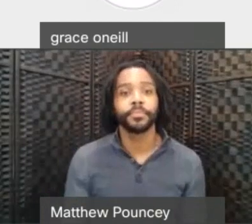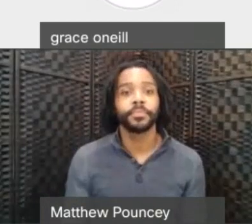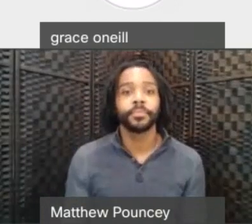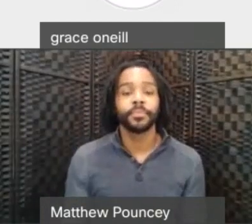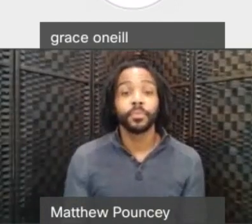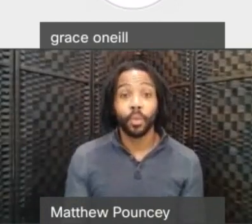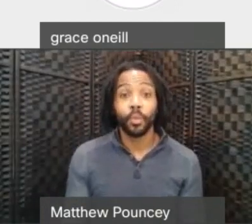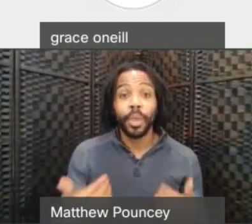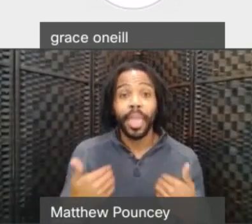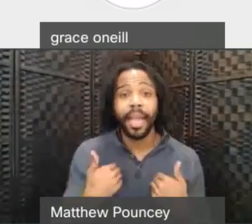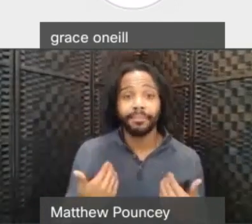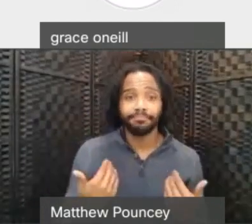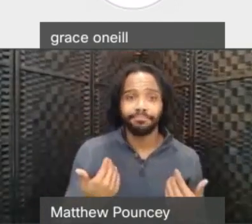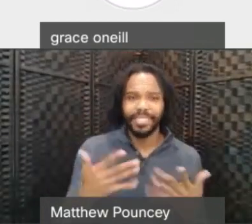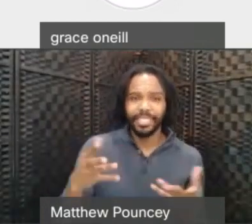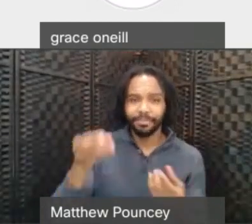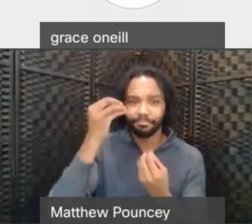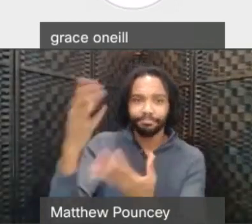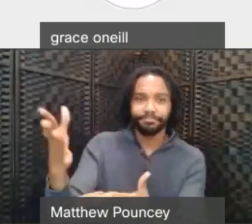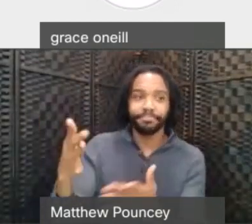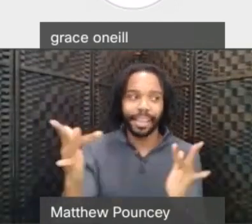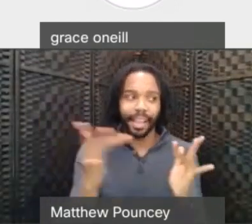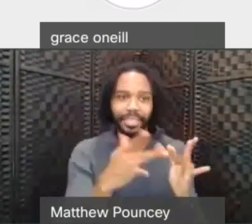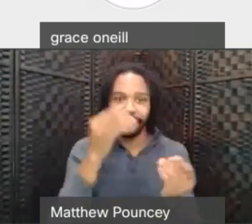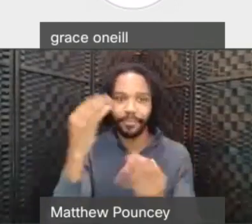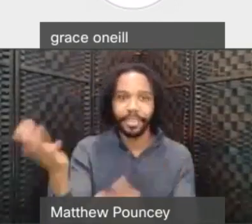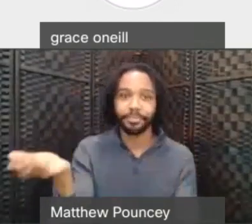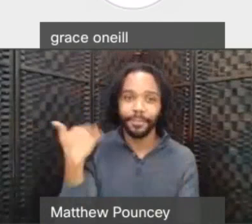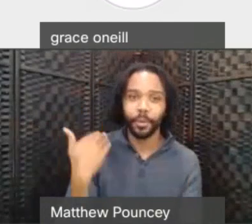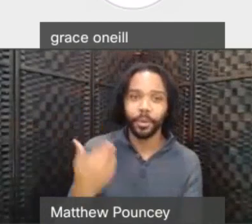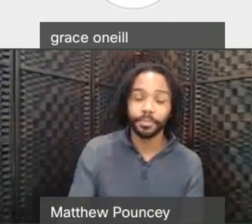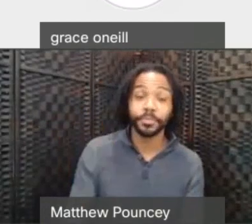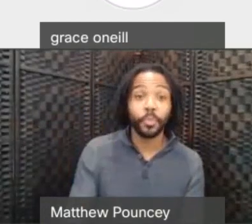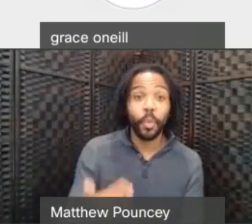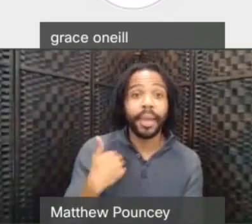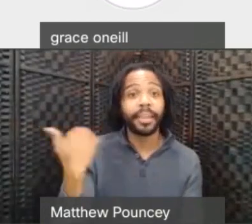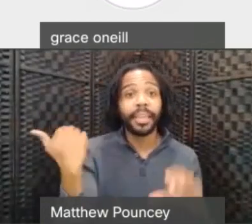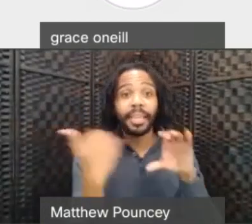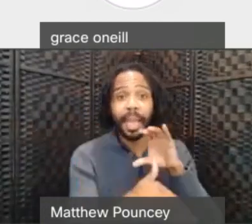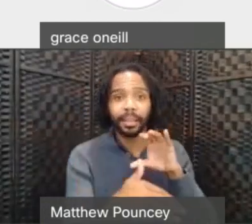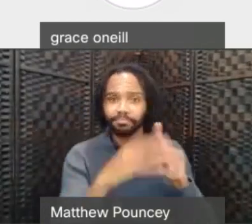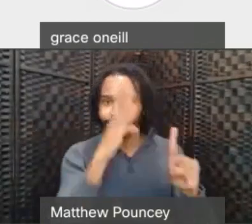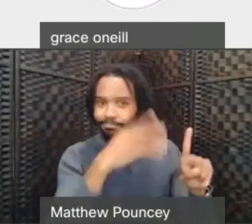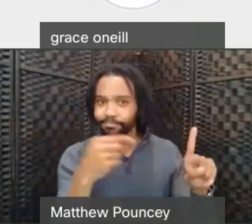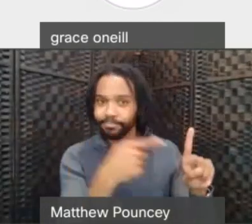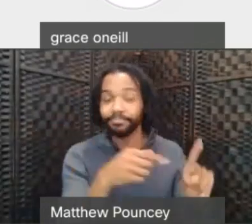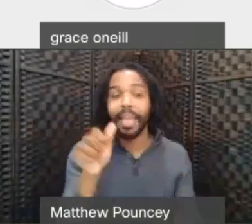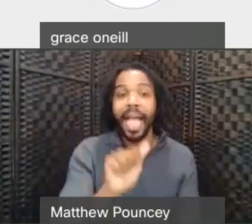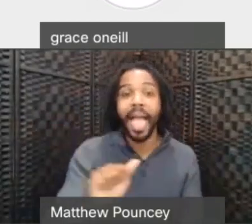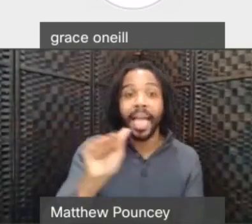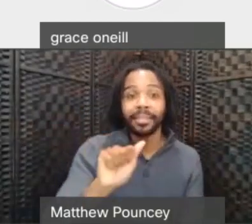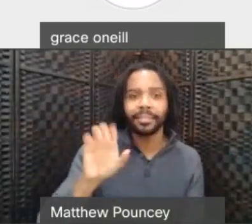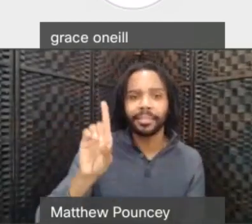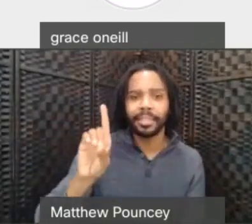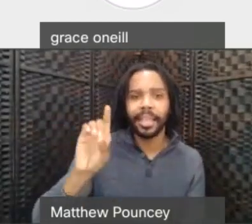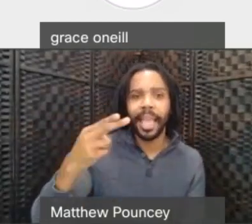We have provided that contact information previously. There's an email address that at DHCF